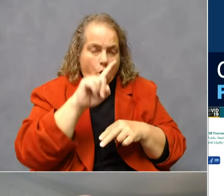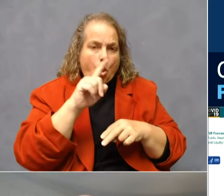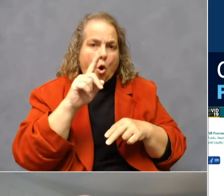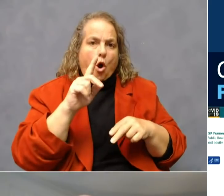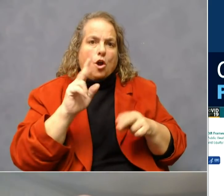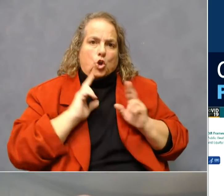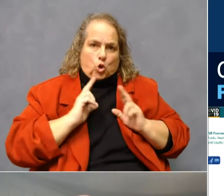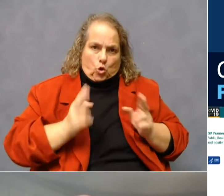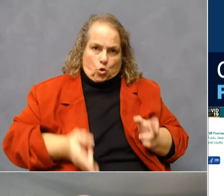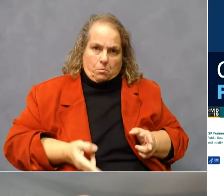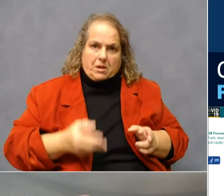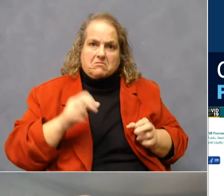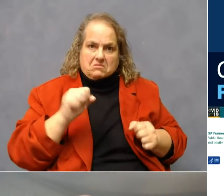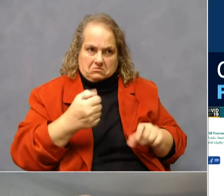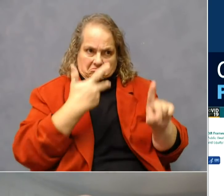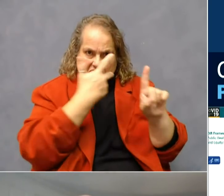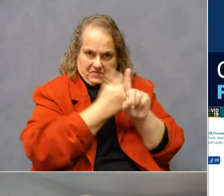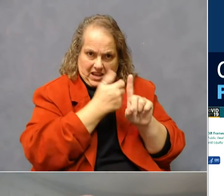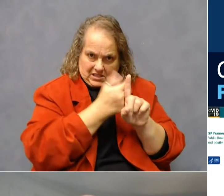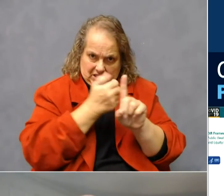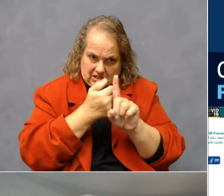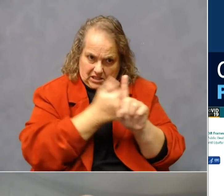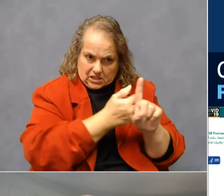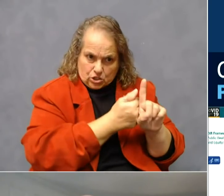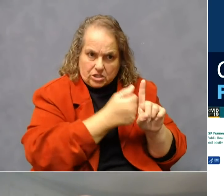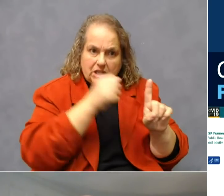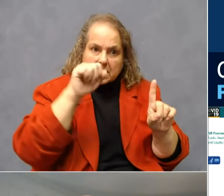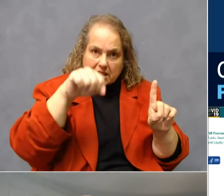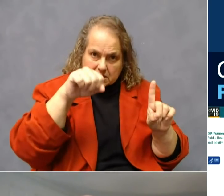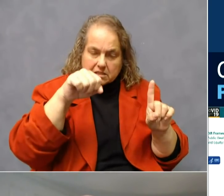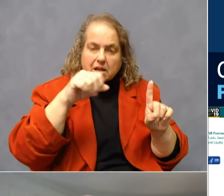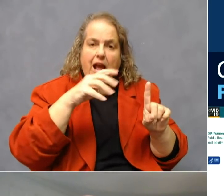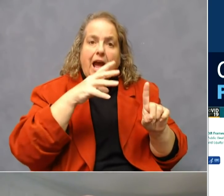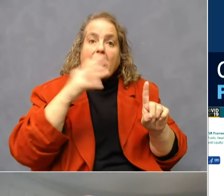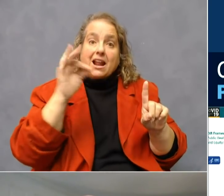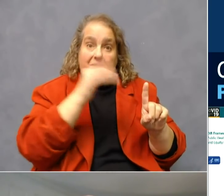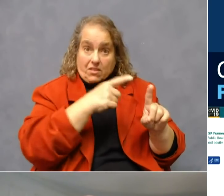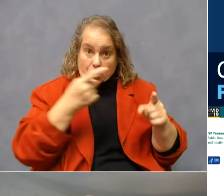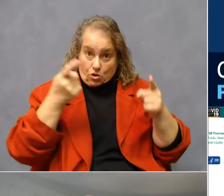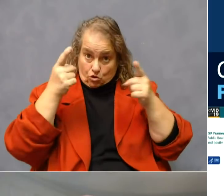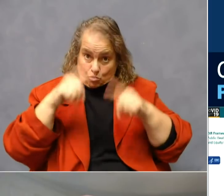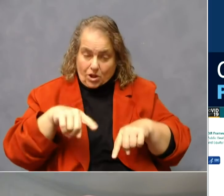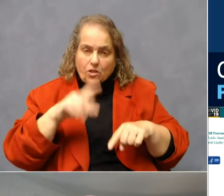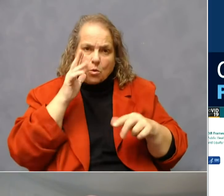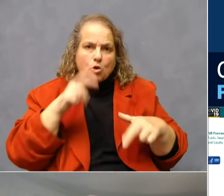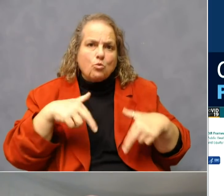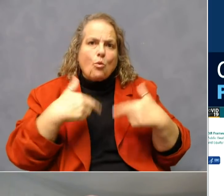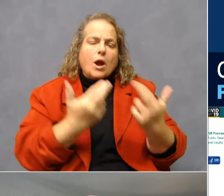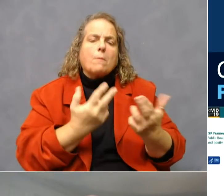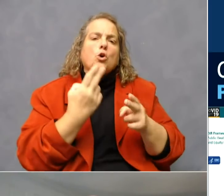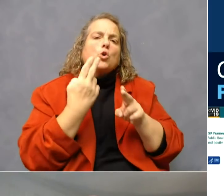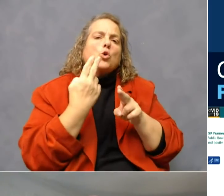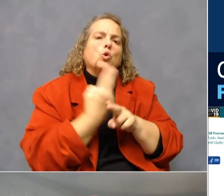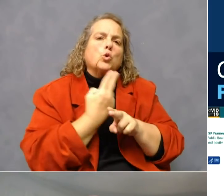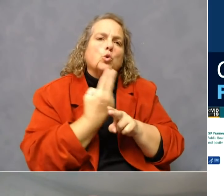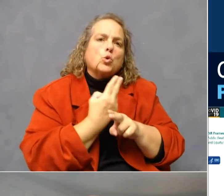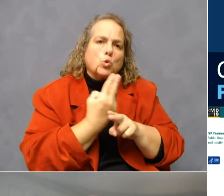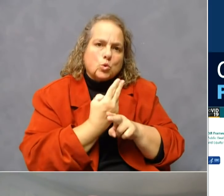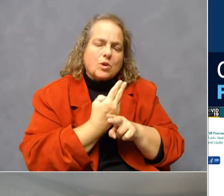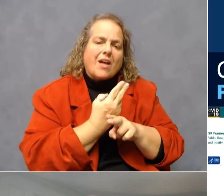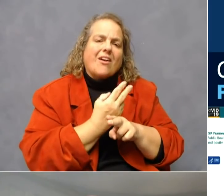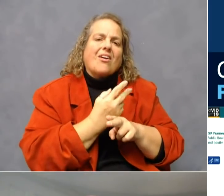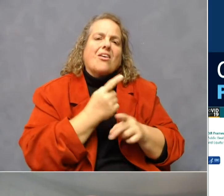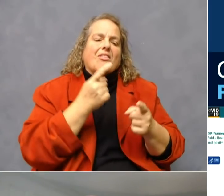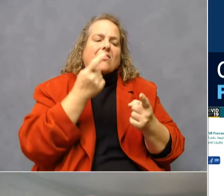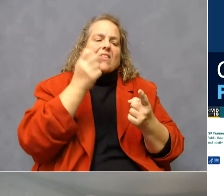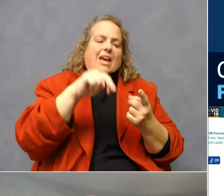FDA and its safety recommendations. And if they do agree, then they will recommend it be used. Then they'll say,